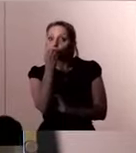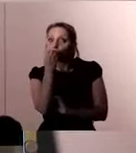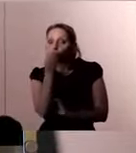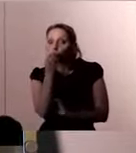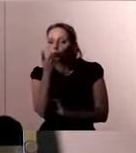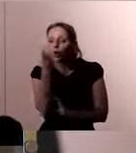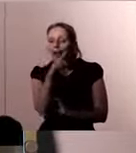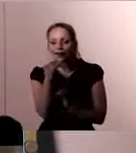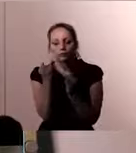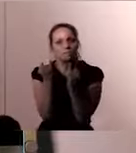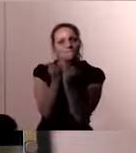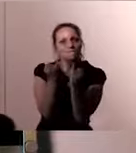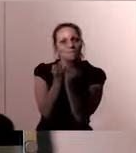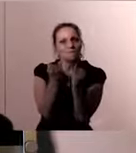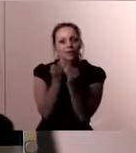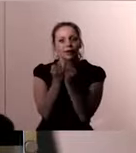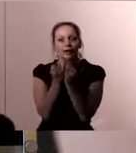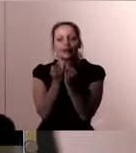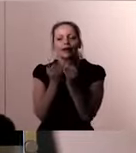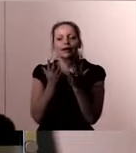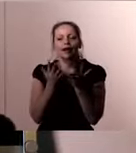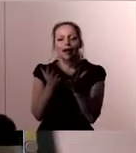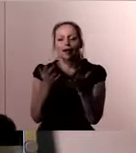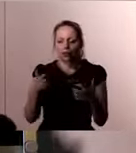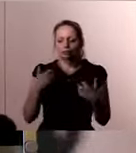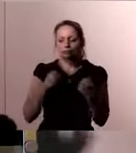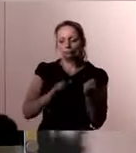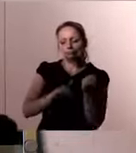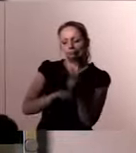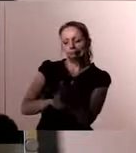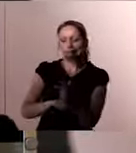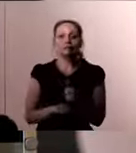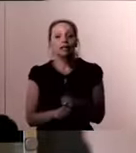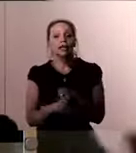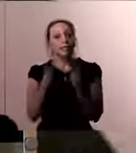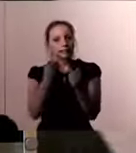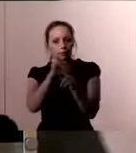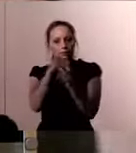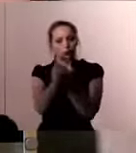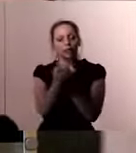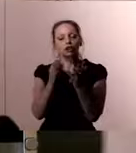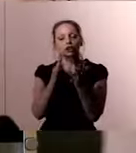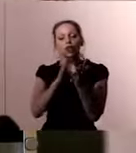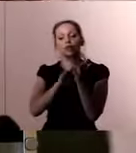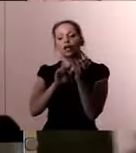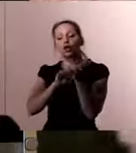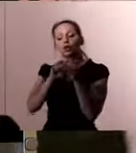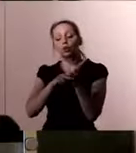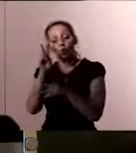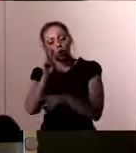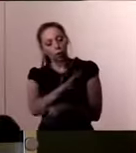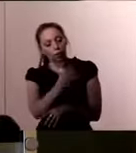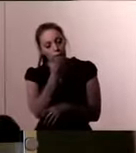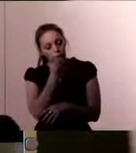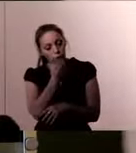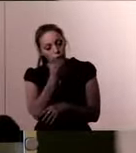sense of competition bring out the best in chimpanzees. So there were some situations where the human was looking at the food, and